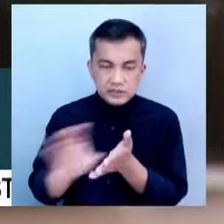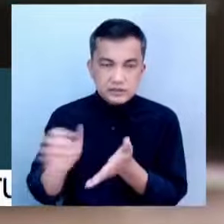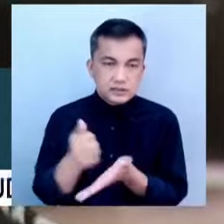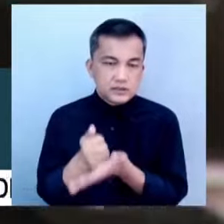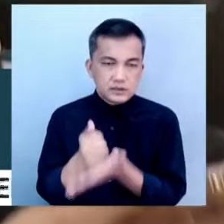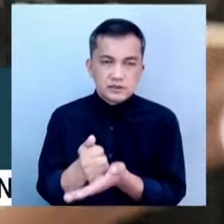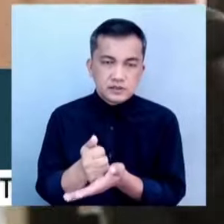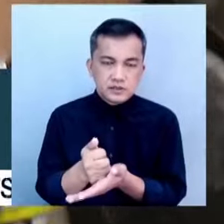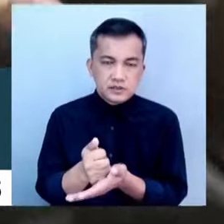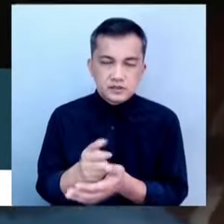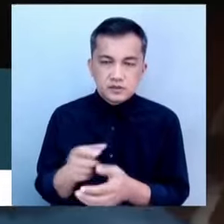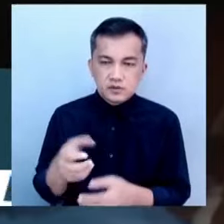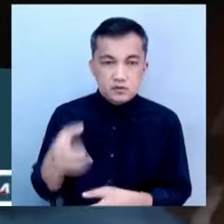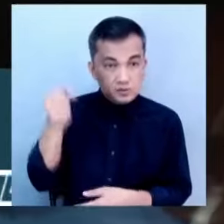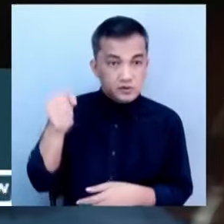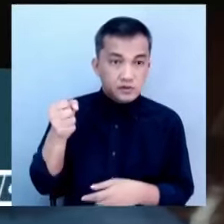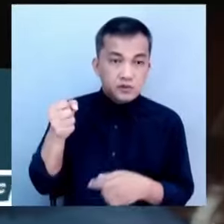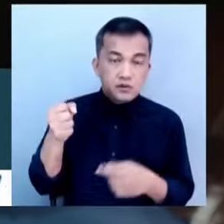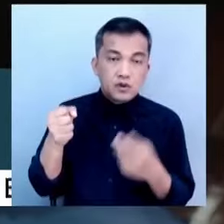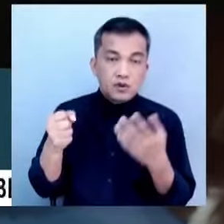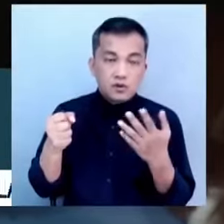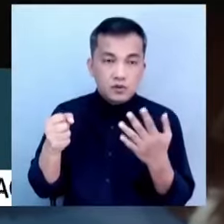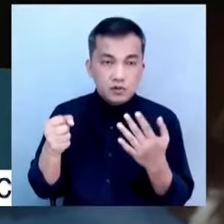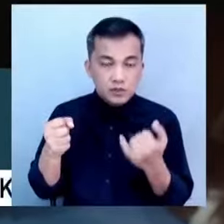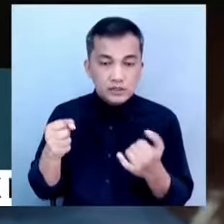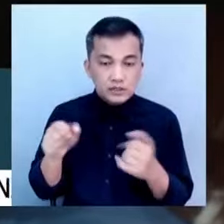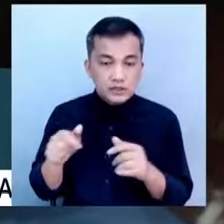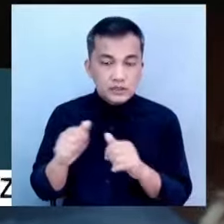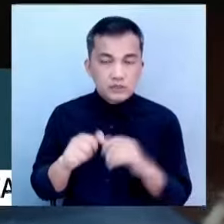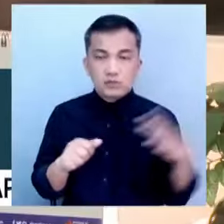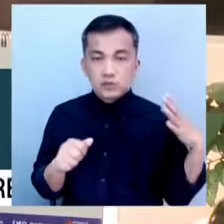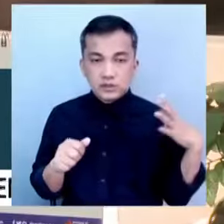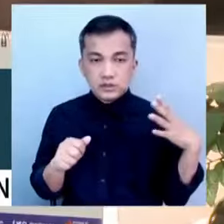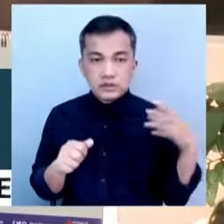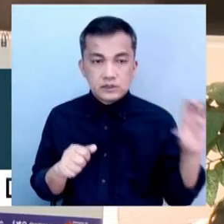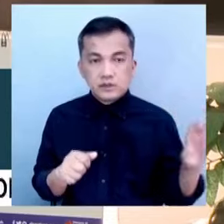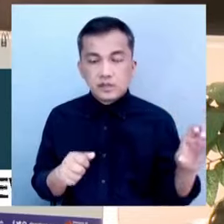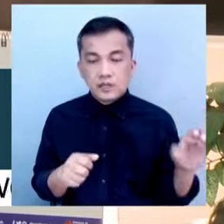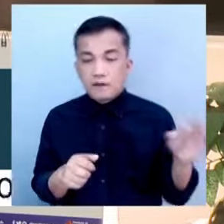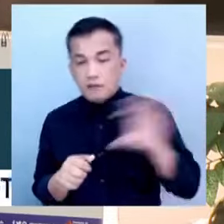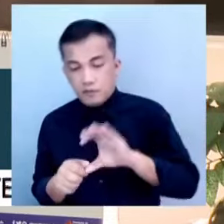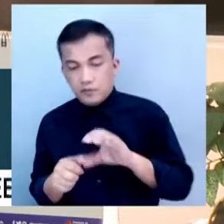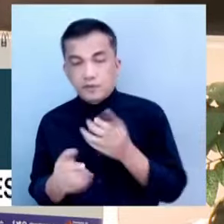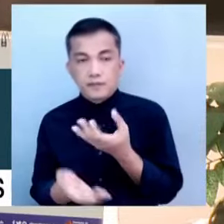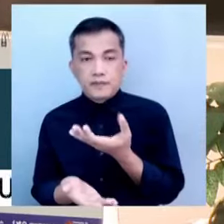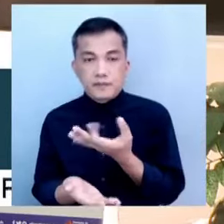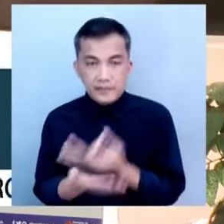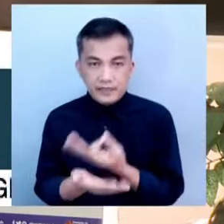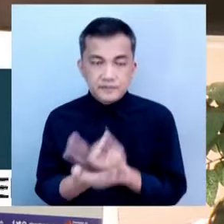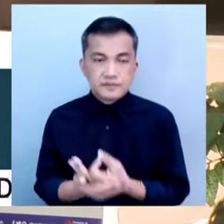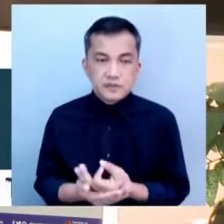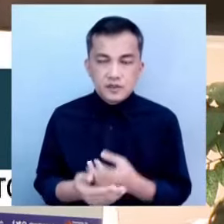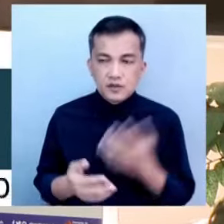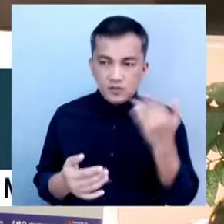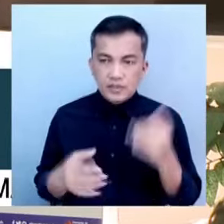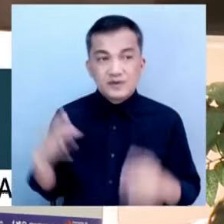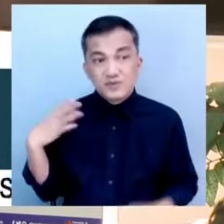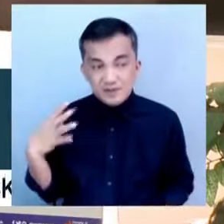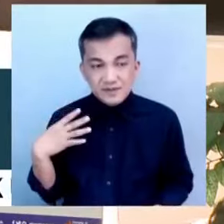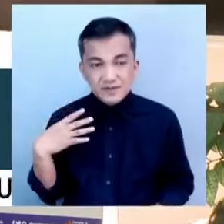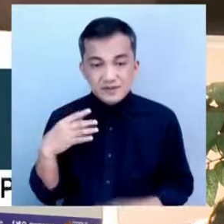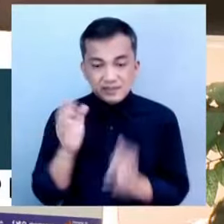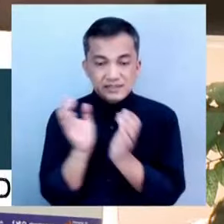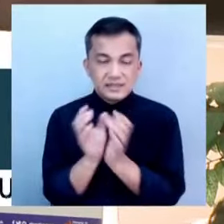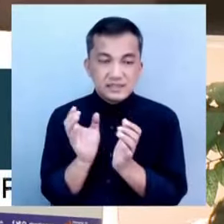been temporarily suspended as the agency awaits funds. Ito ay sa kadahilanang naghihintay rin naman ng